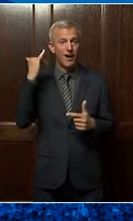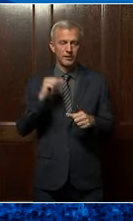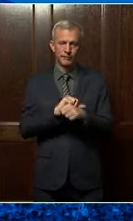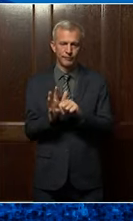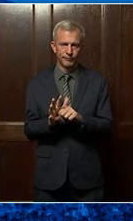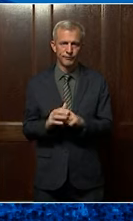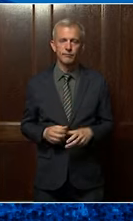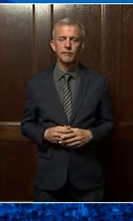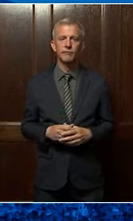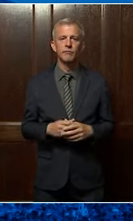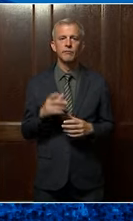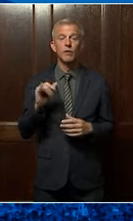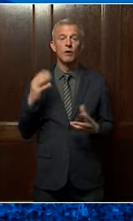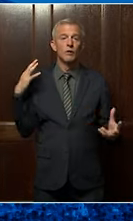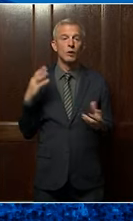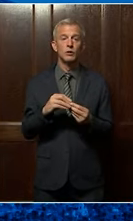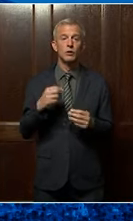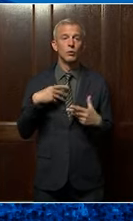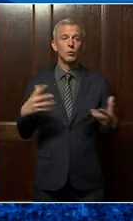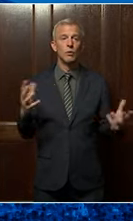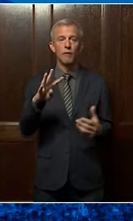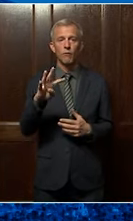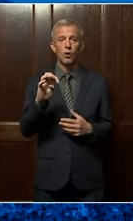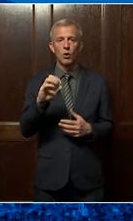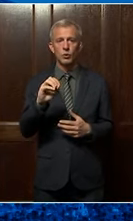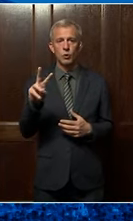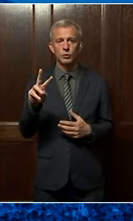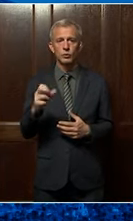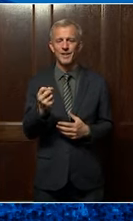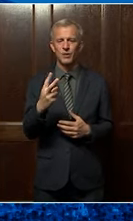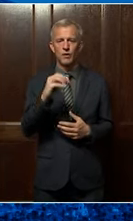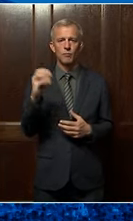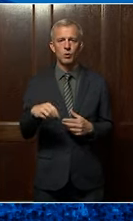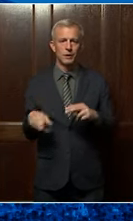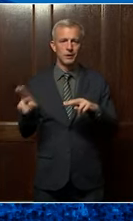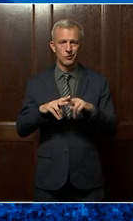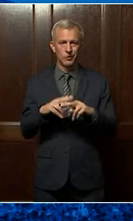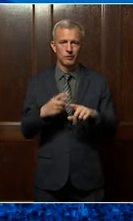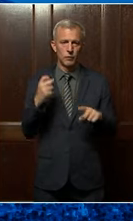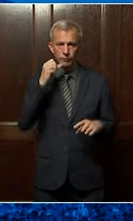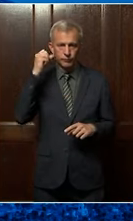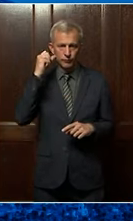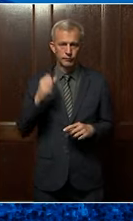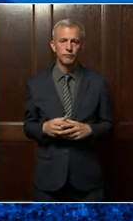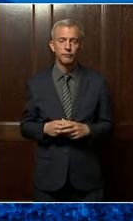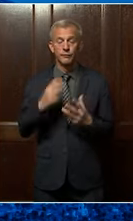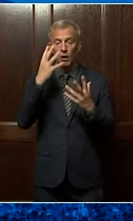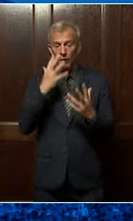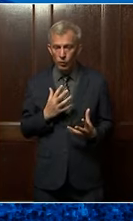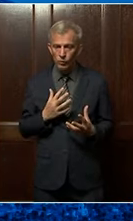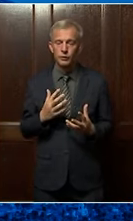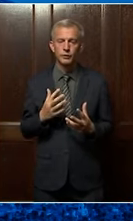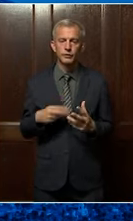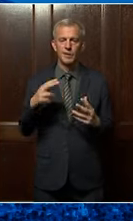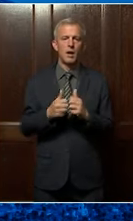COVID-19. It brings the total to 402, a 12% increase since yesterday, and unfortunately the